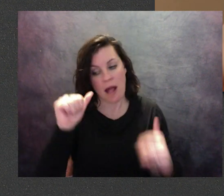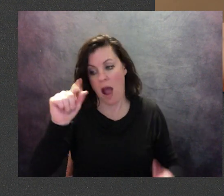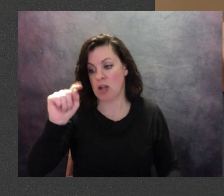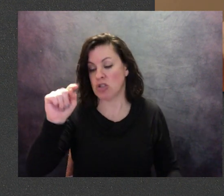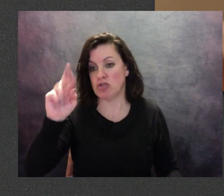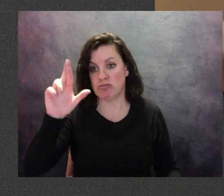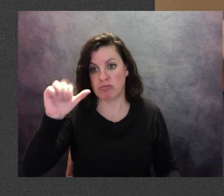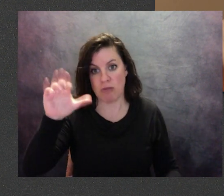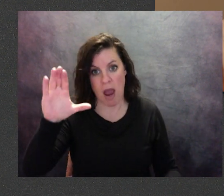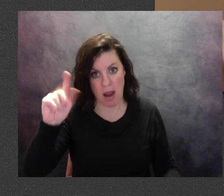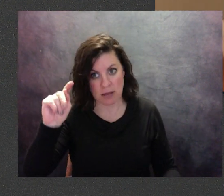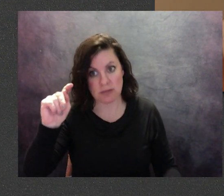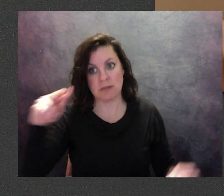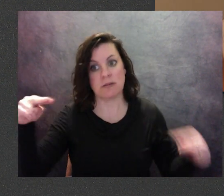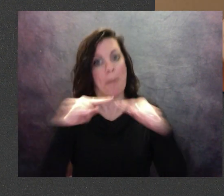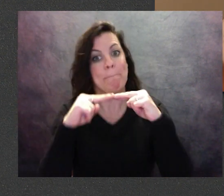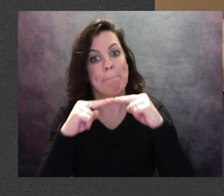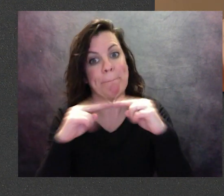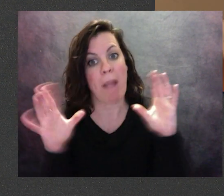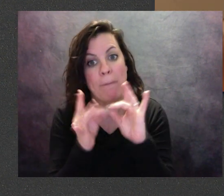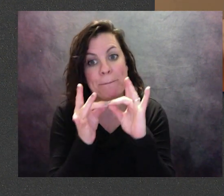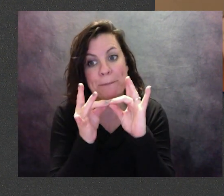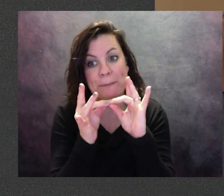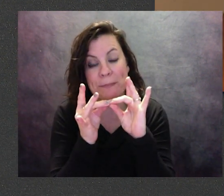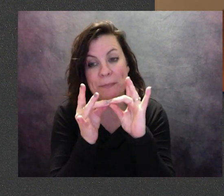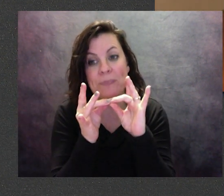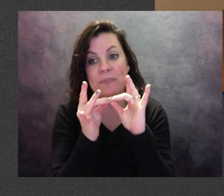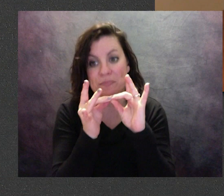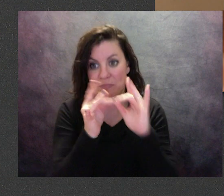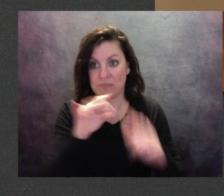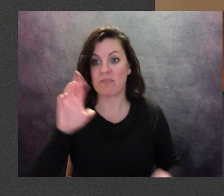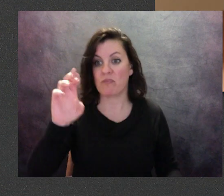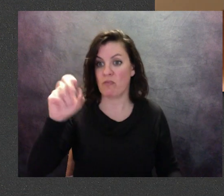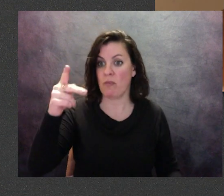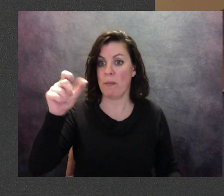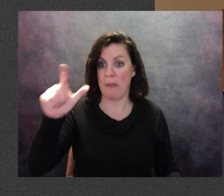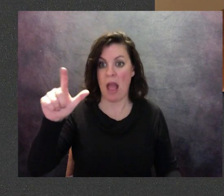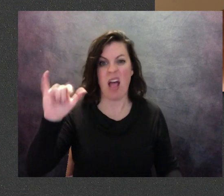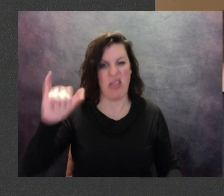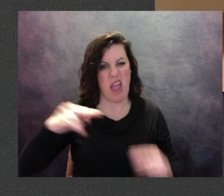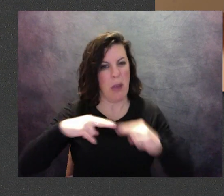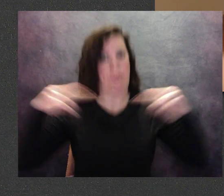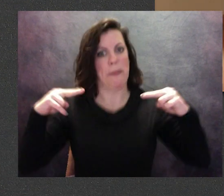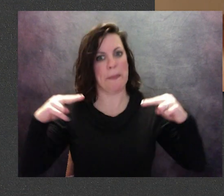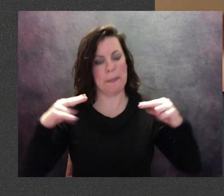can do this with our hands. Are you ready? Repel, push away,